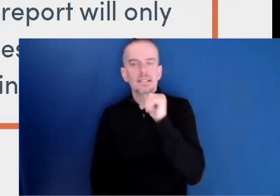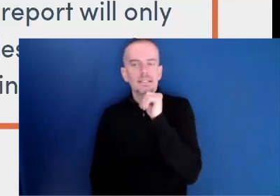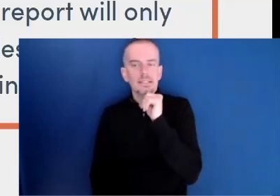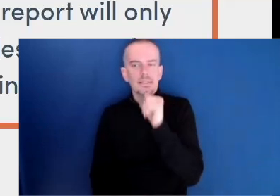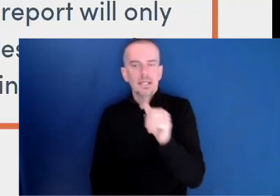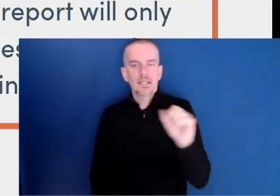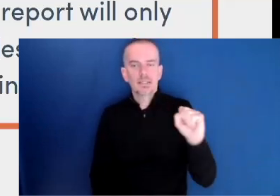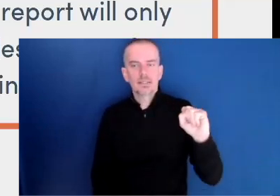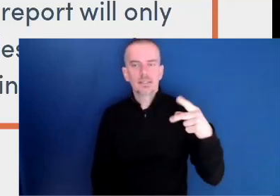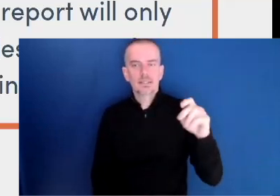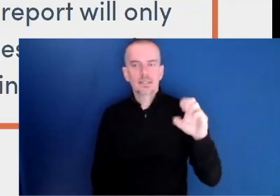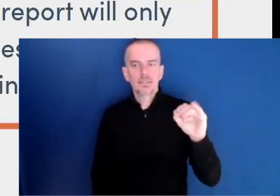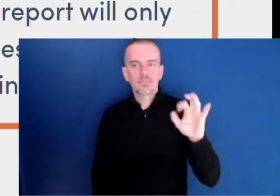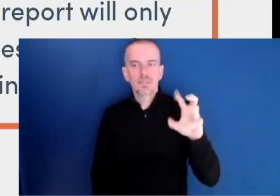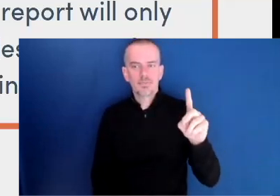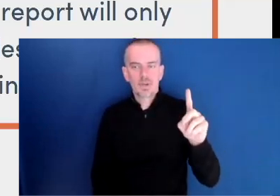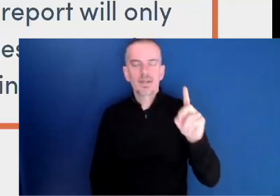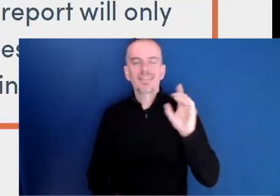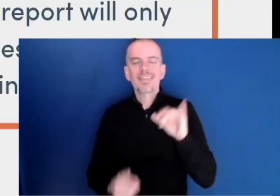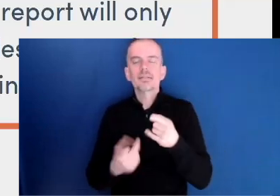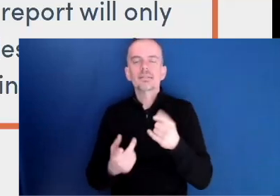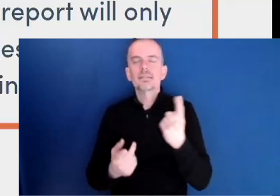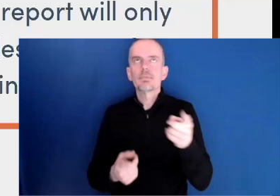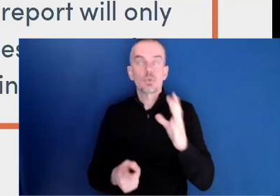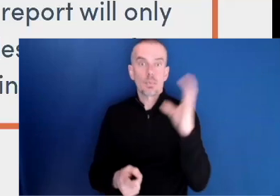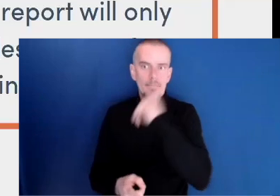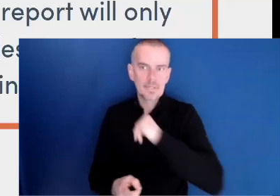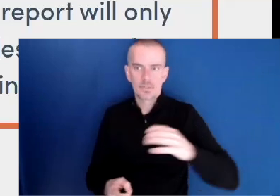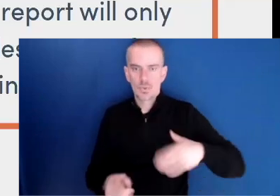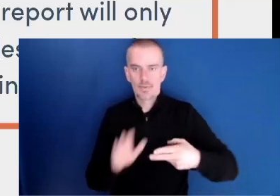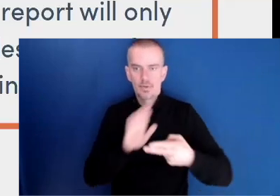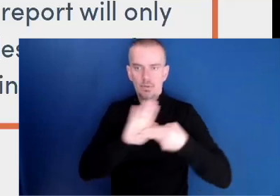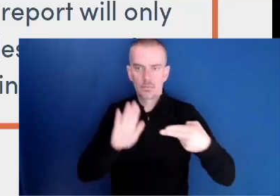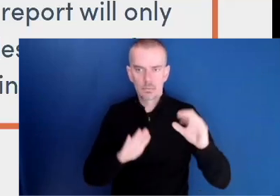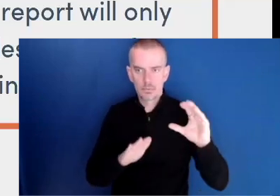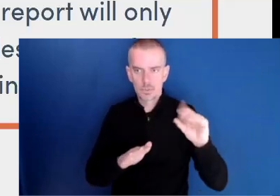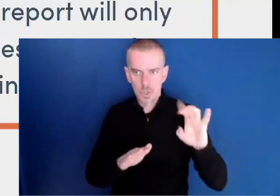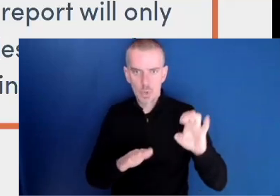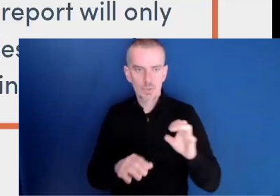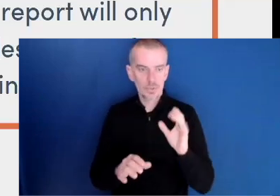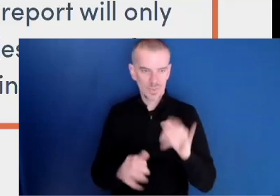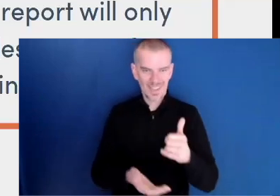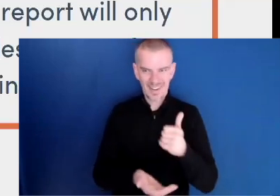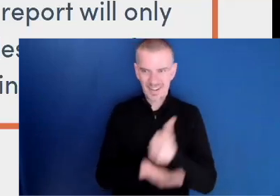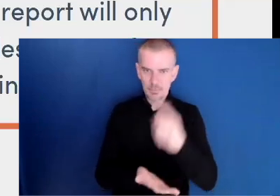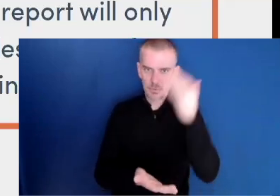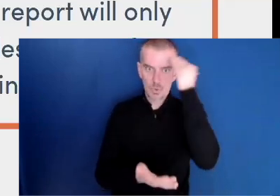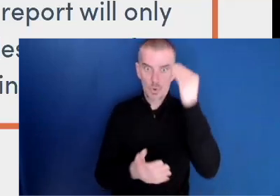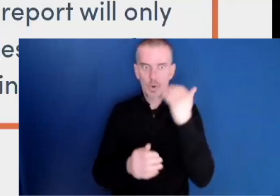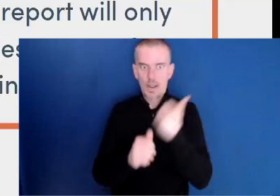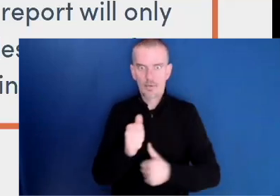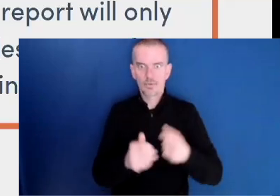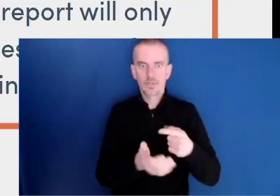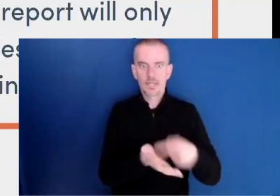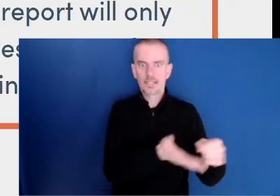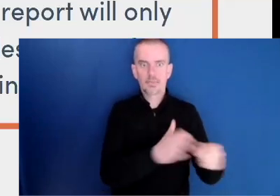you've missed, that you haven't coded. And so this is a good way to check to see that you've coded every expense incurred in the month